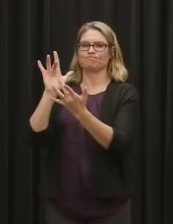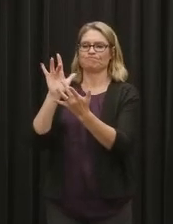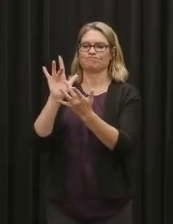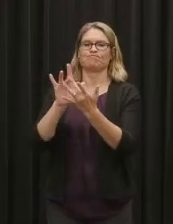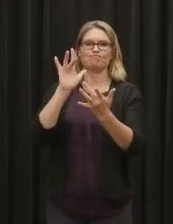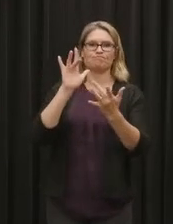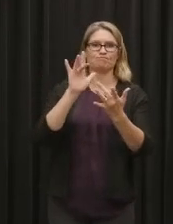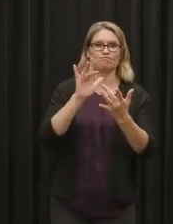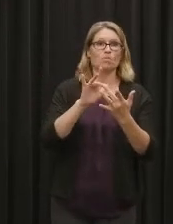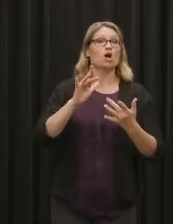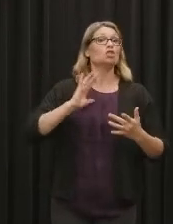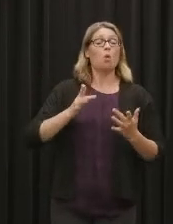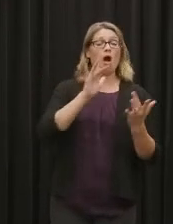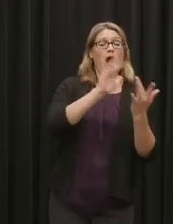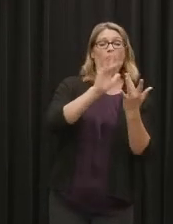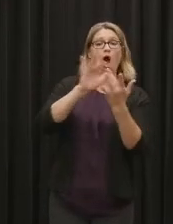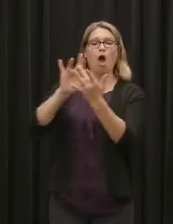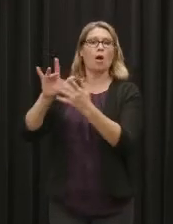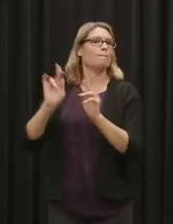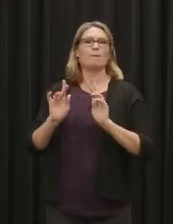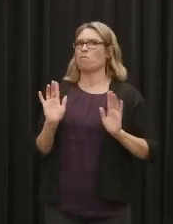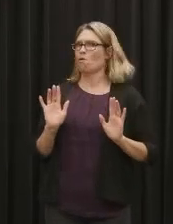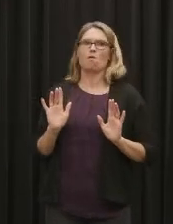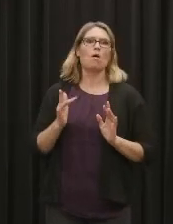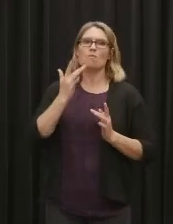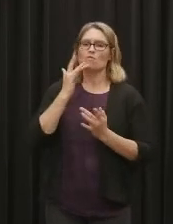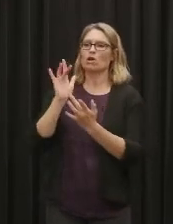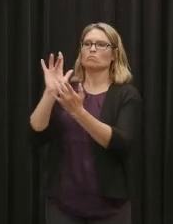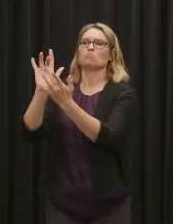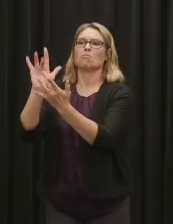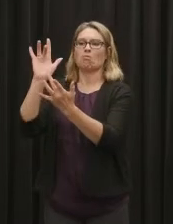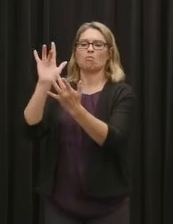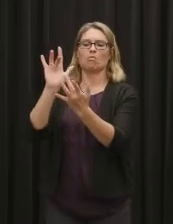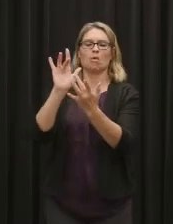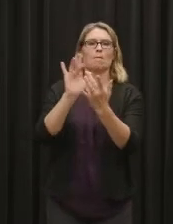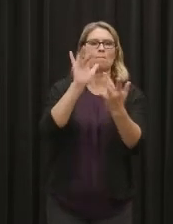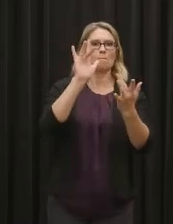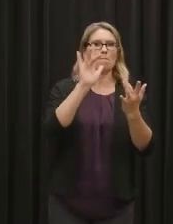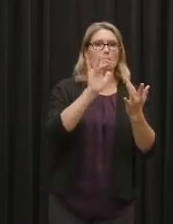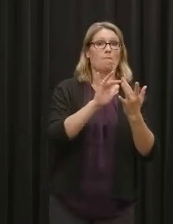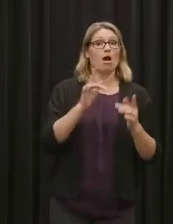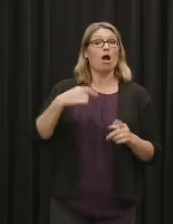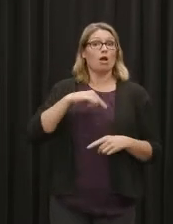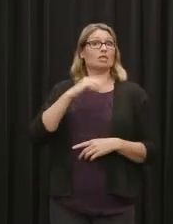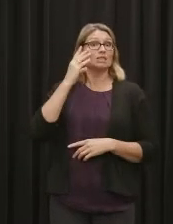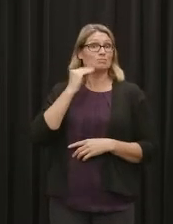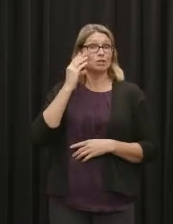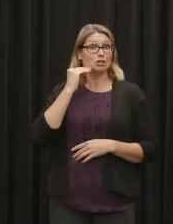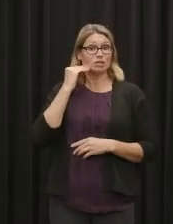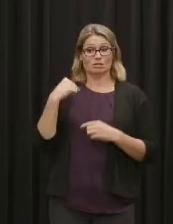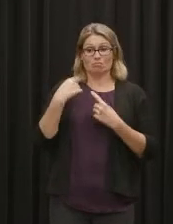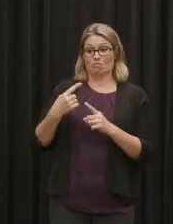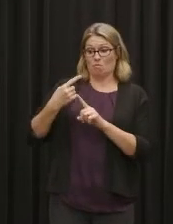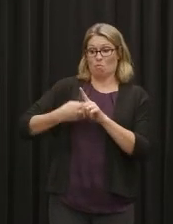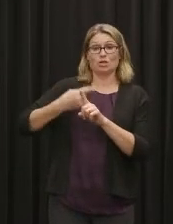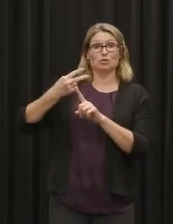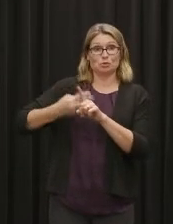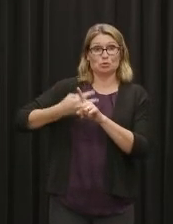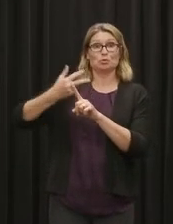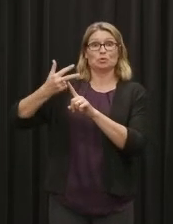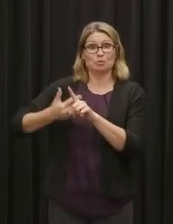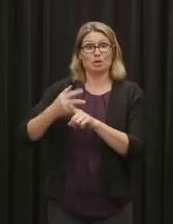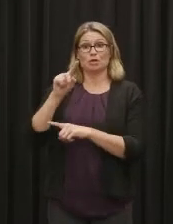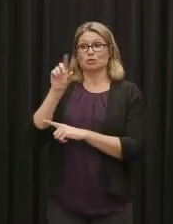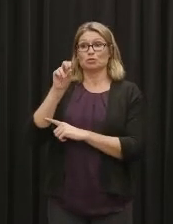in close contact with. And I think with all of our experience now, having gone through many outbreaks in the last several months in different